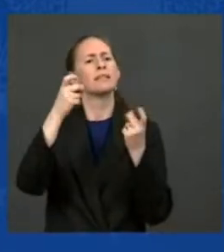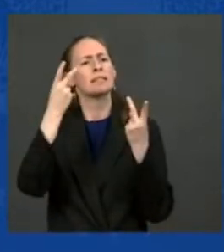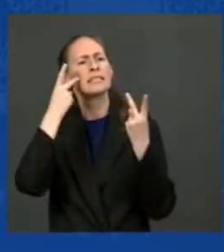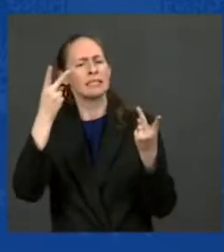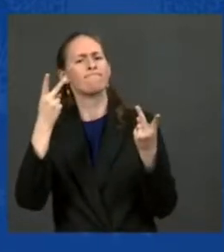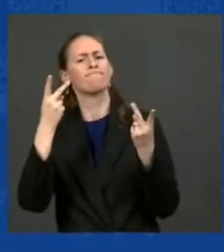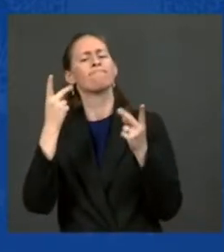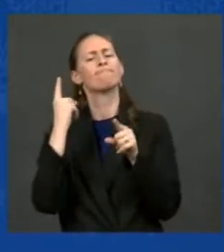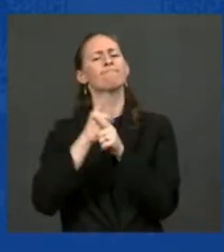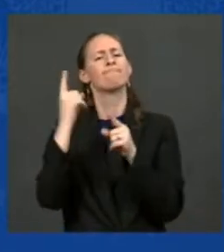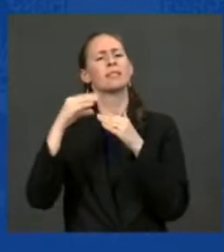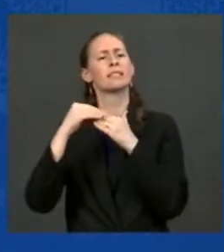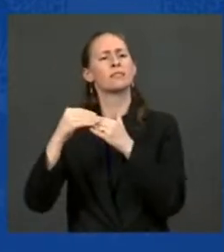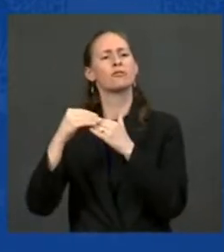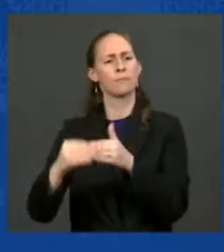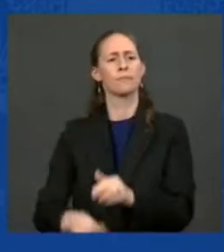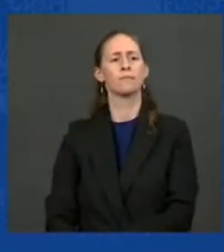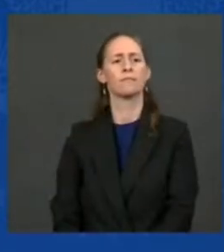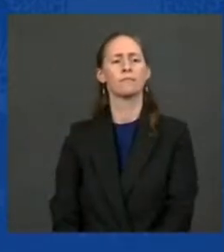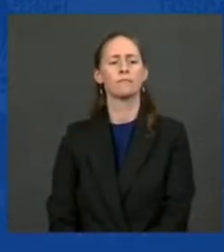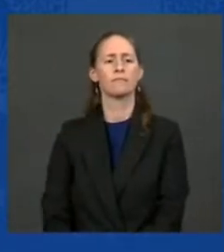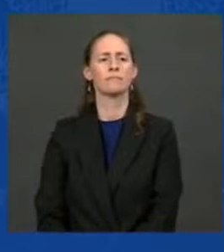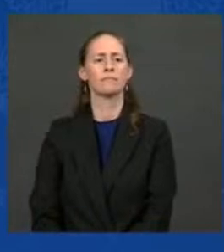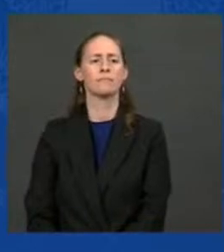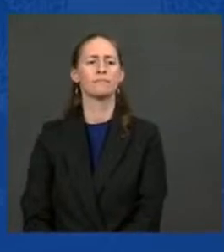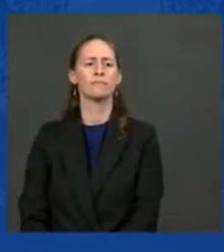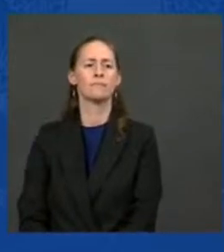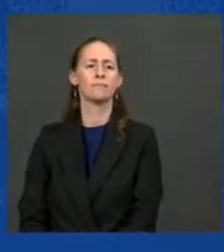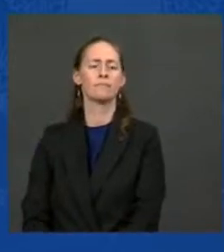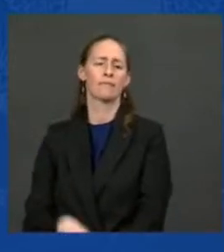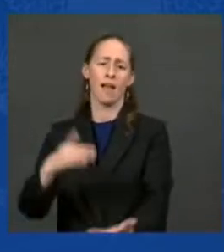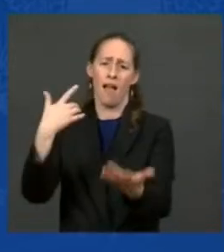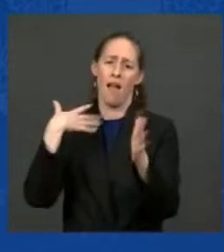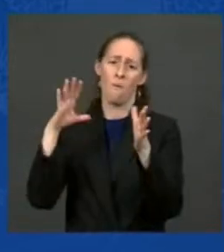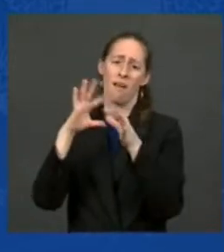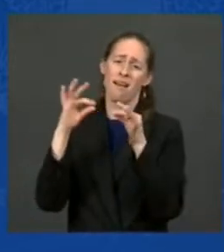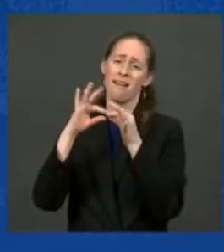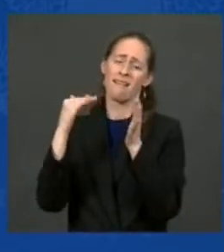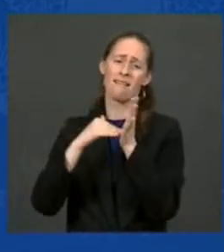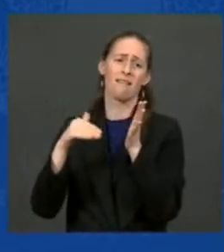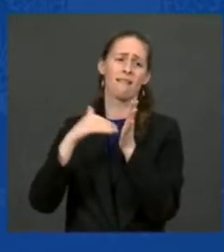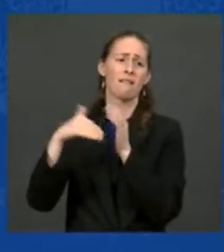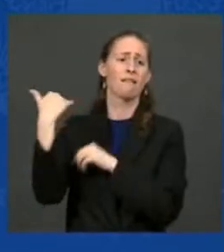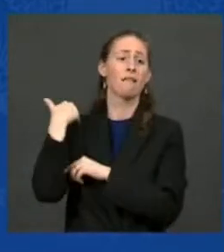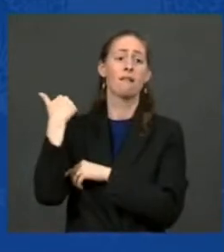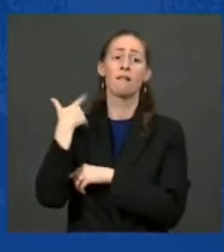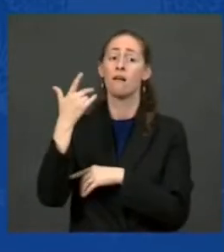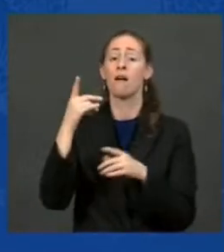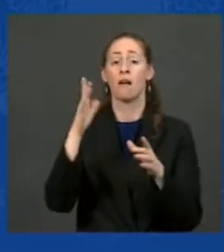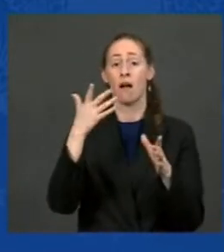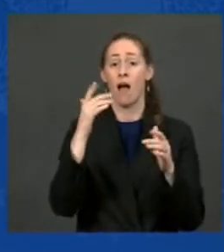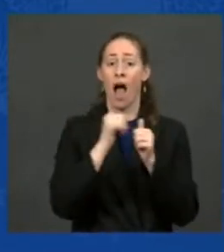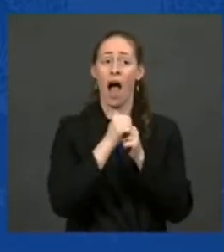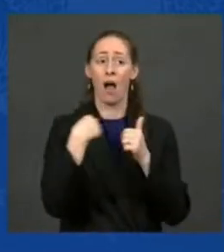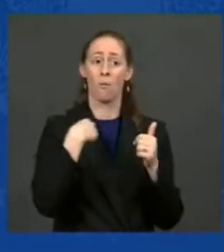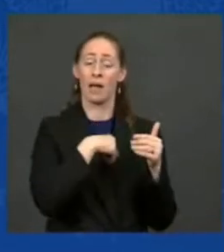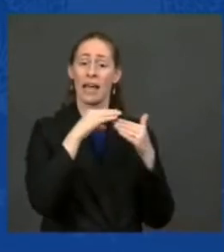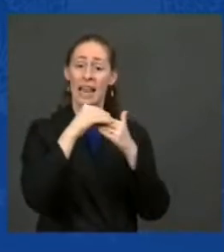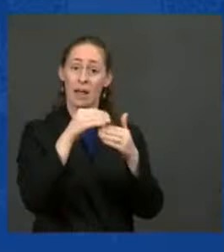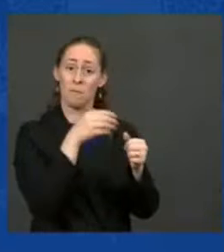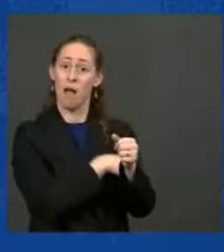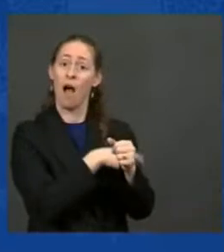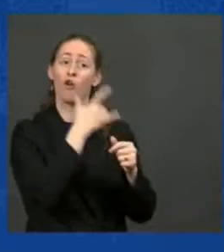To lead, as Chris has so often heard me say, with the power of our example, not the example